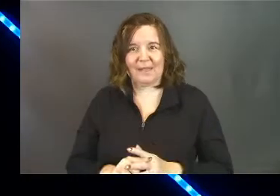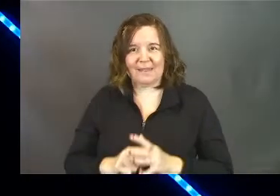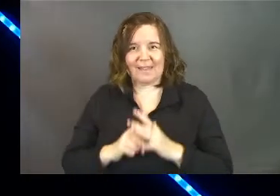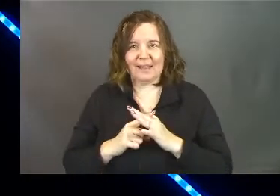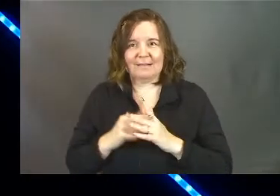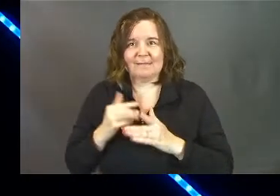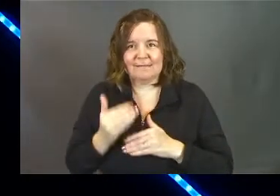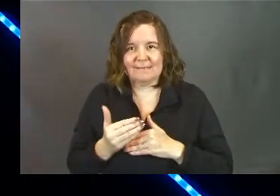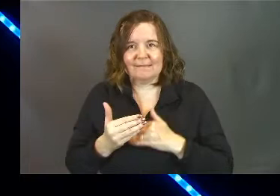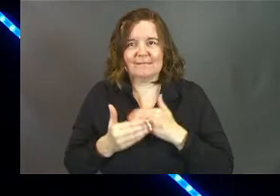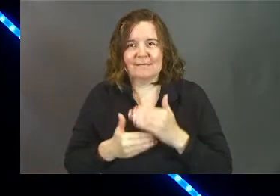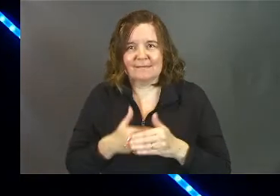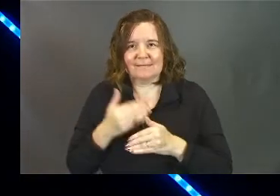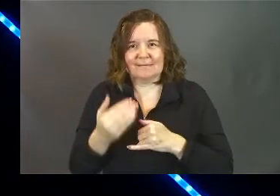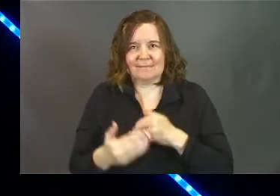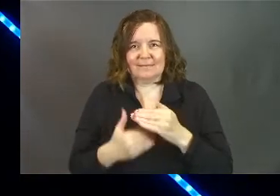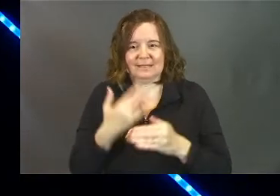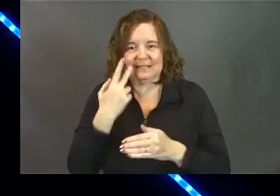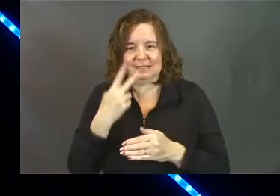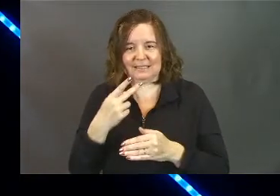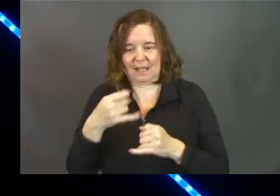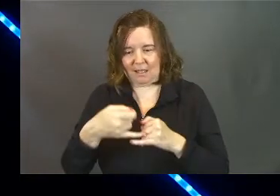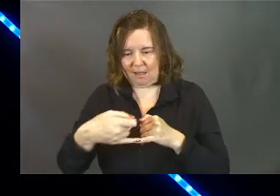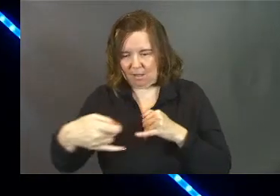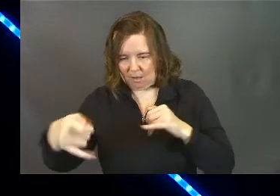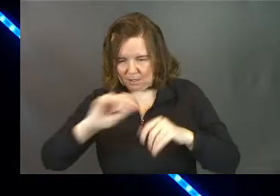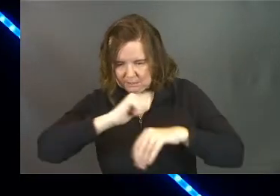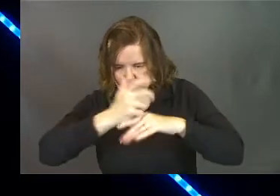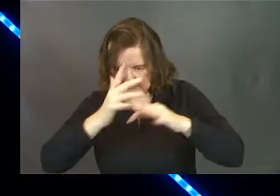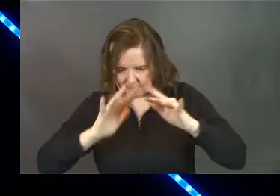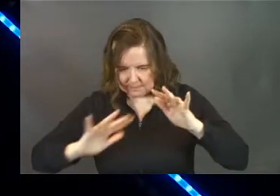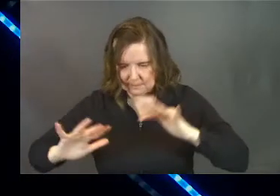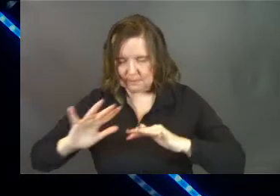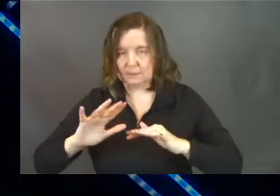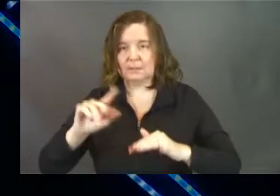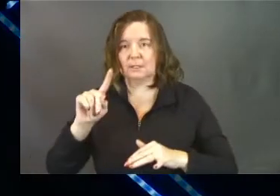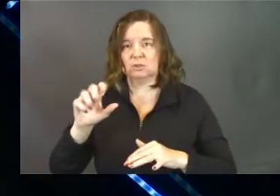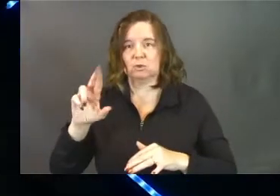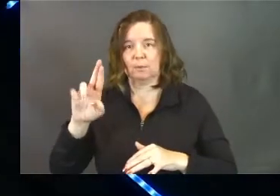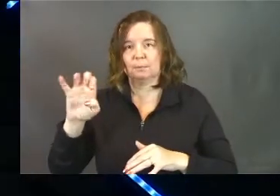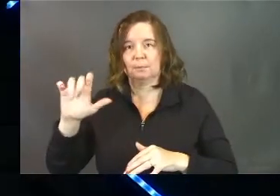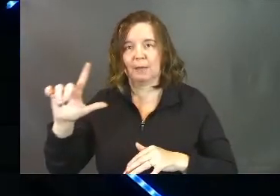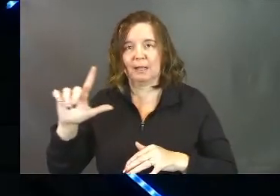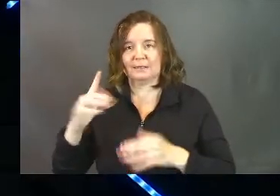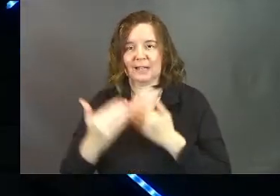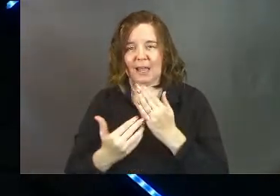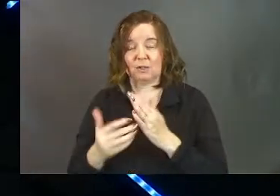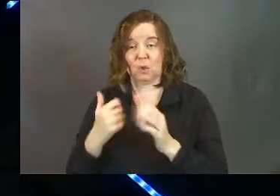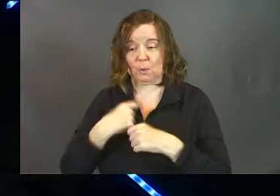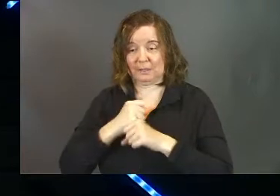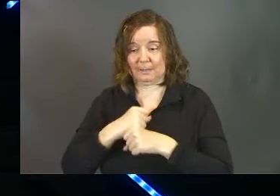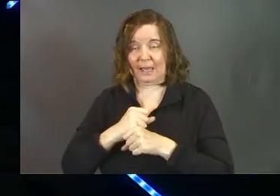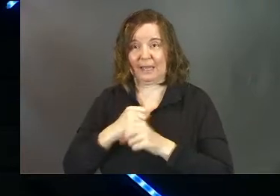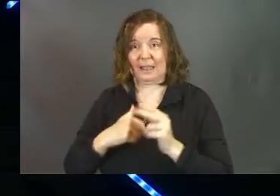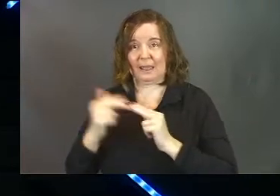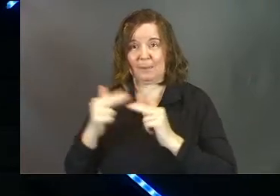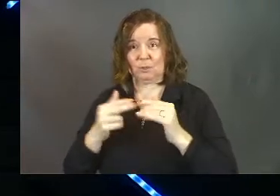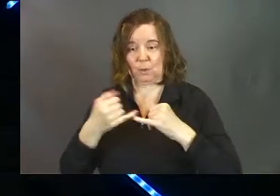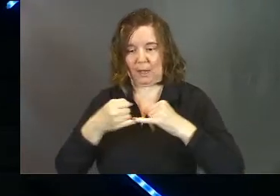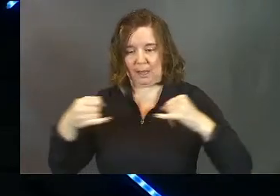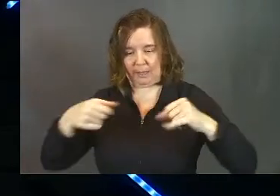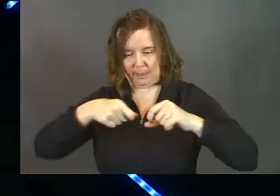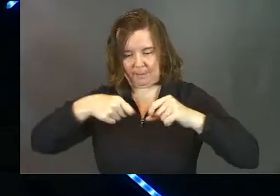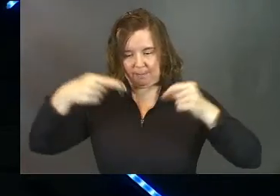see the plumb line in Zerubbabel's hand. So Zerubbabel is this guy in Zechariah. He's building a building, and so he's got the plumb line, you know, to get it